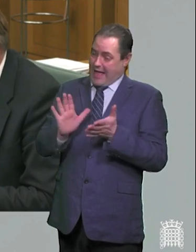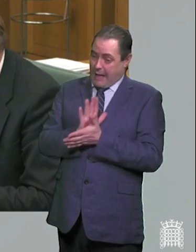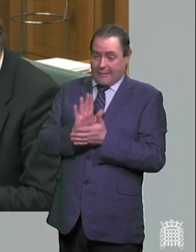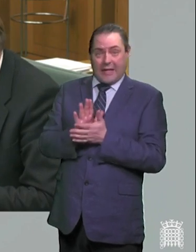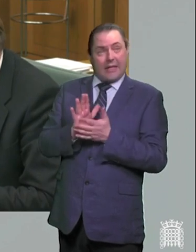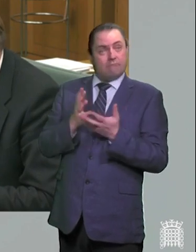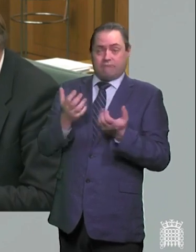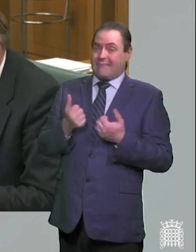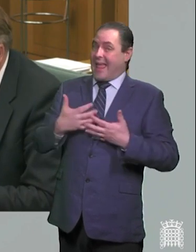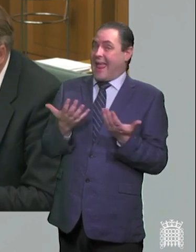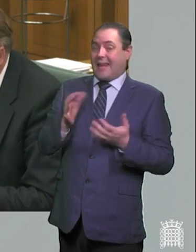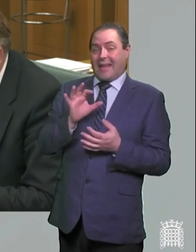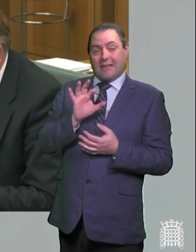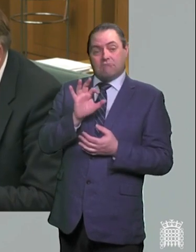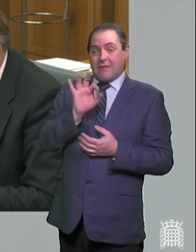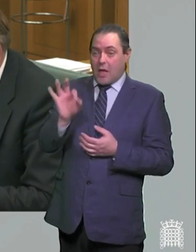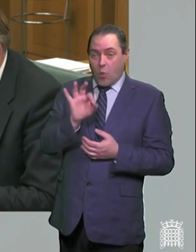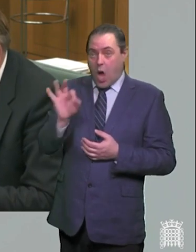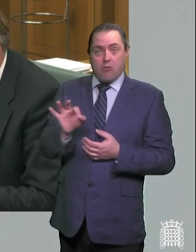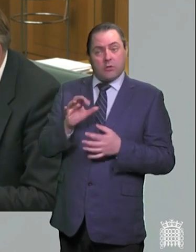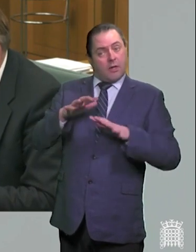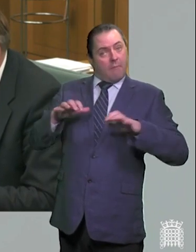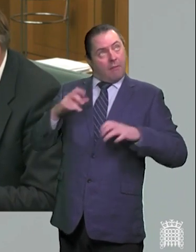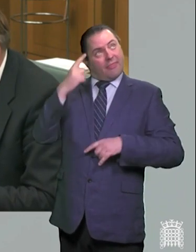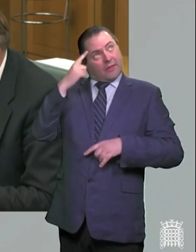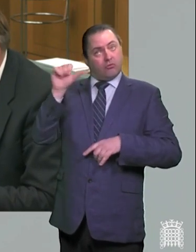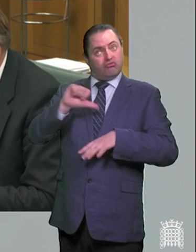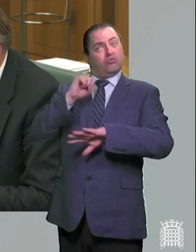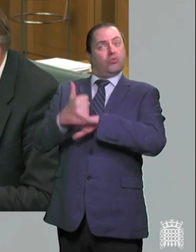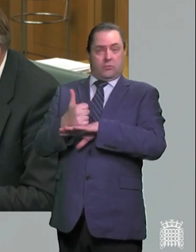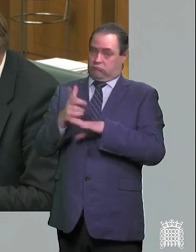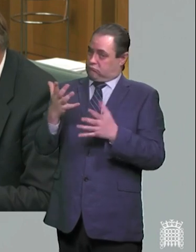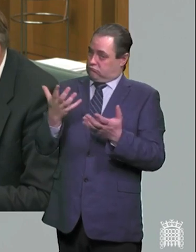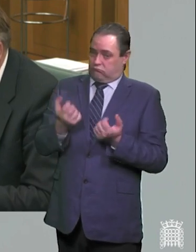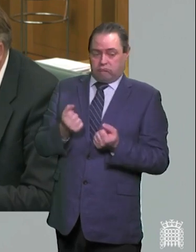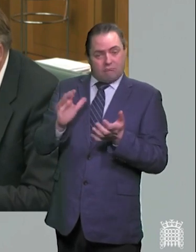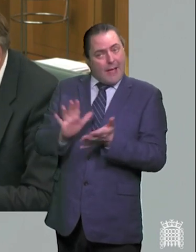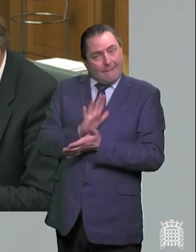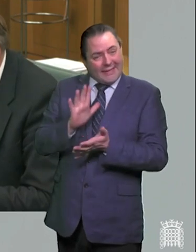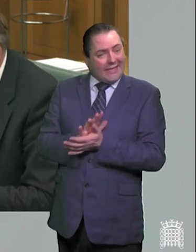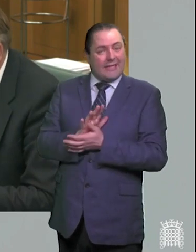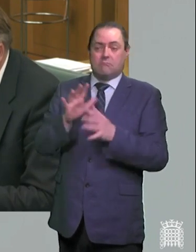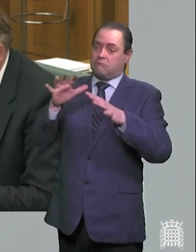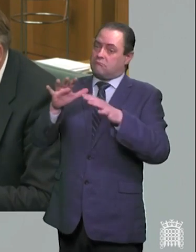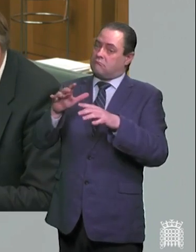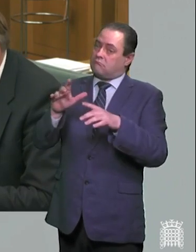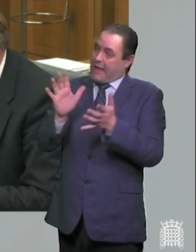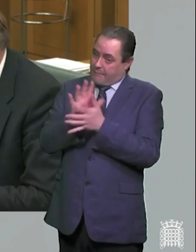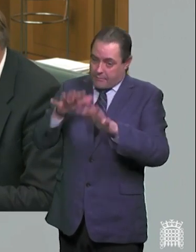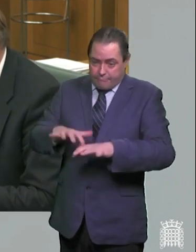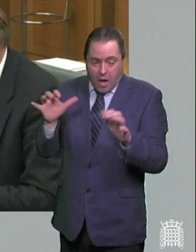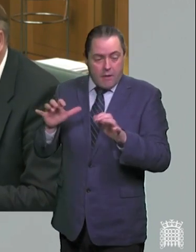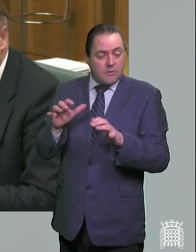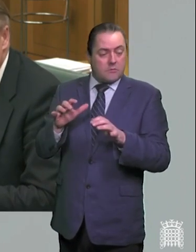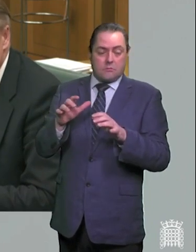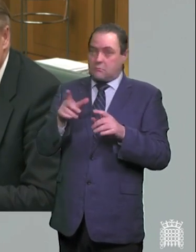face whatever inquiries Parliament sees fit to hold. He is happy for the House to decide how